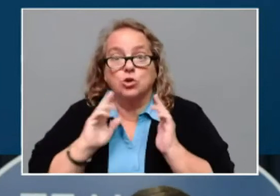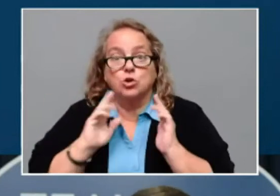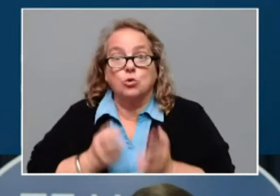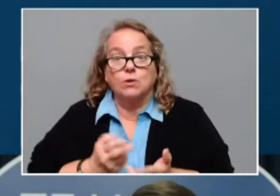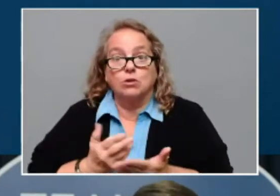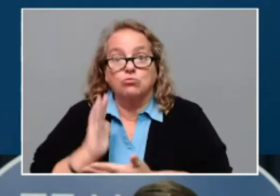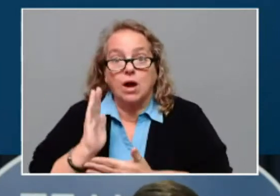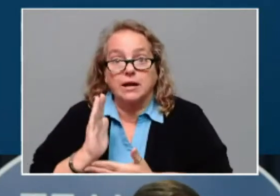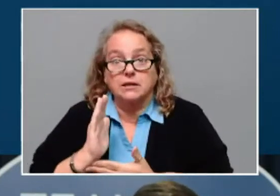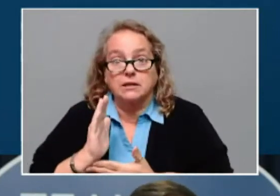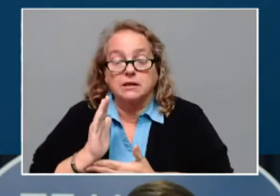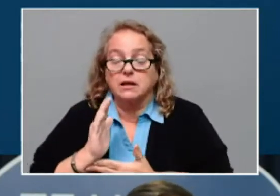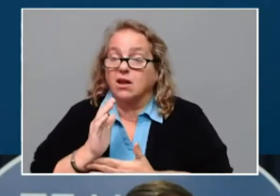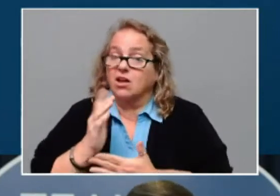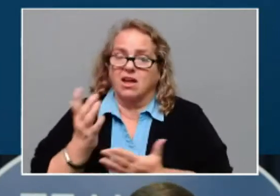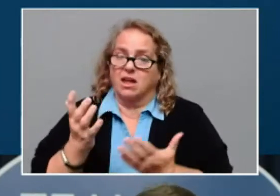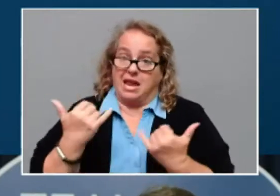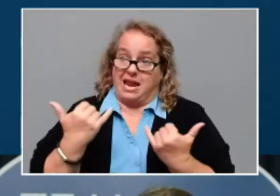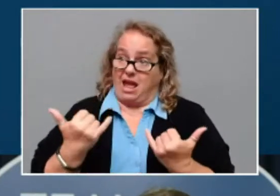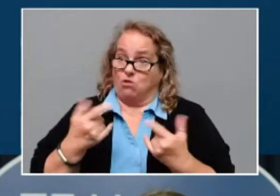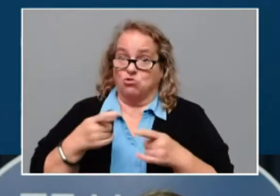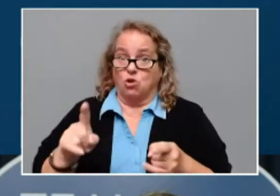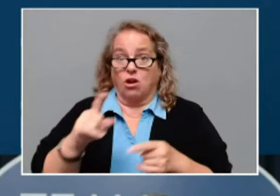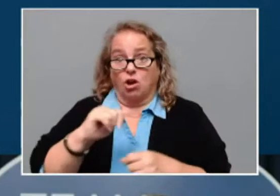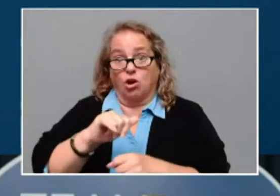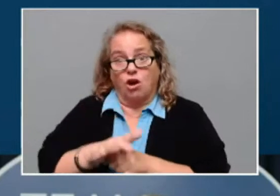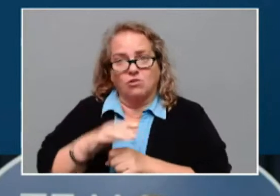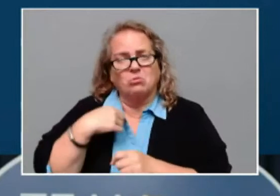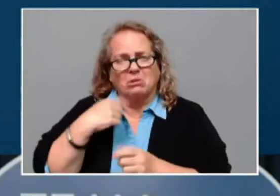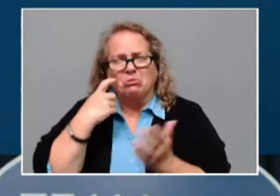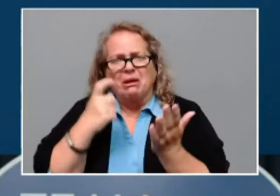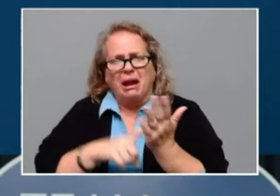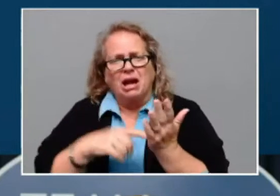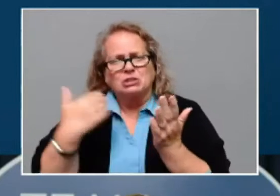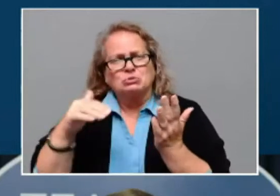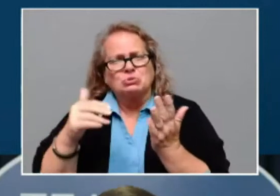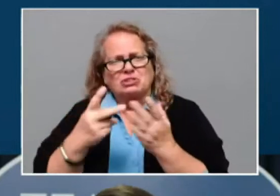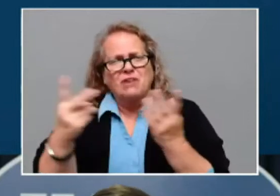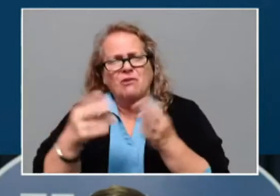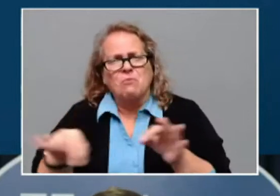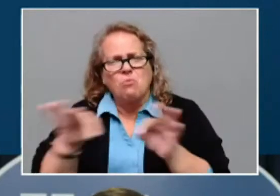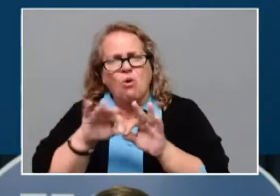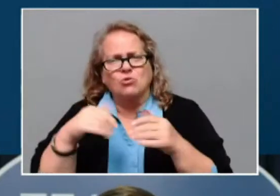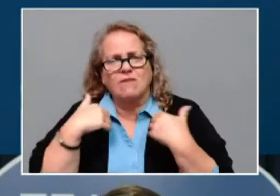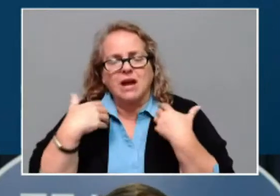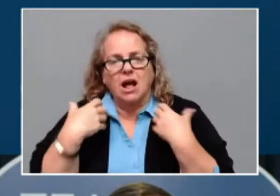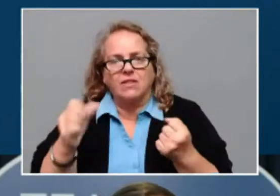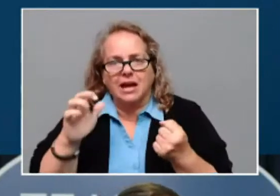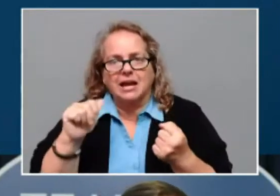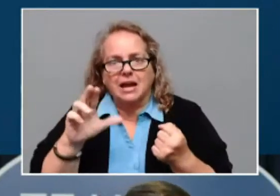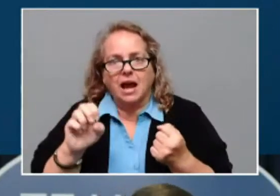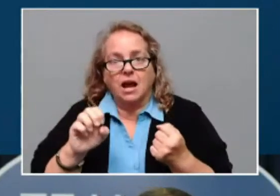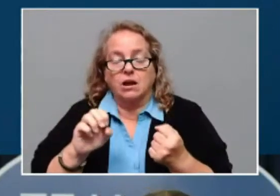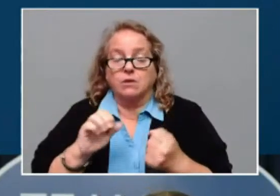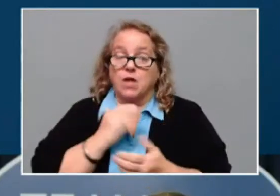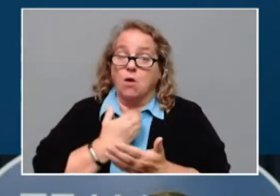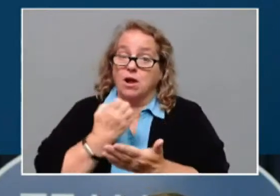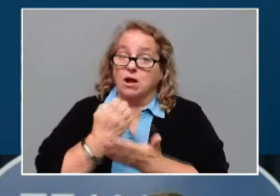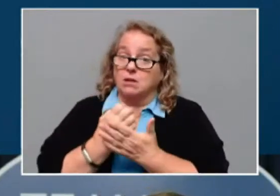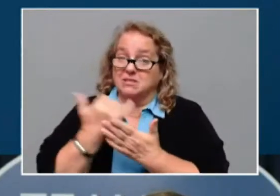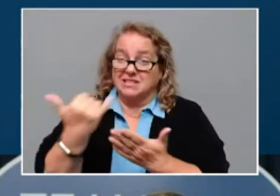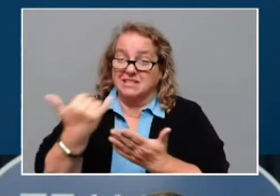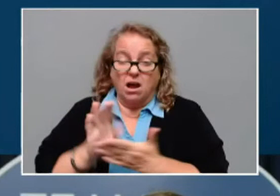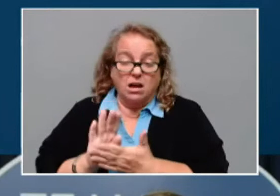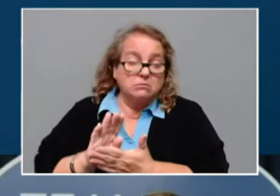during the COVID-19 global health pandemic. Our economy has caught fire, and we've just landed the largest economic investment in